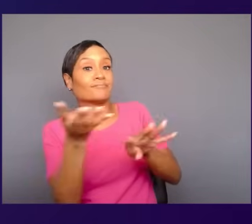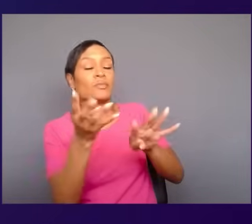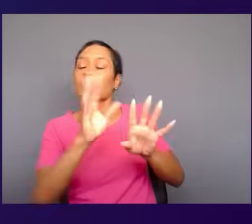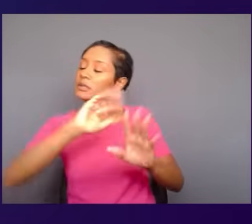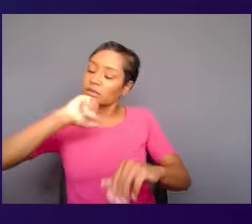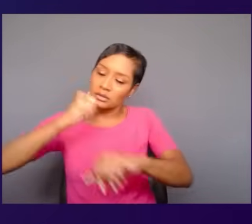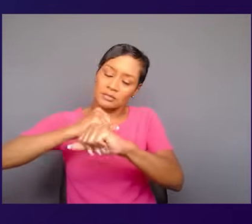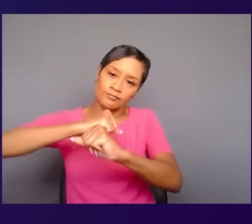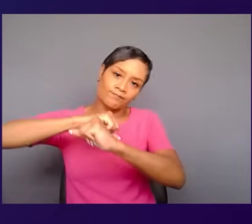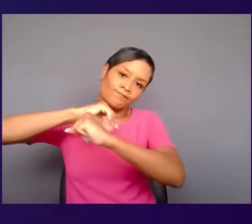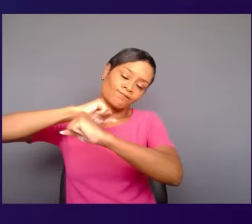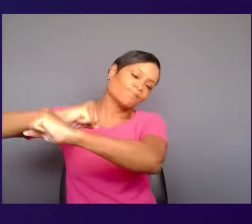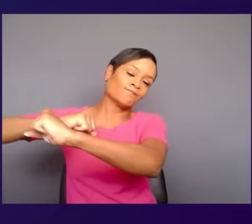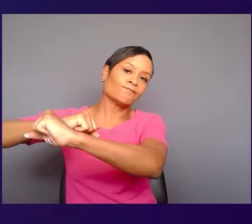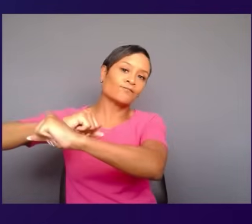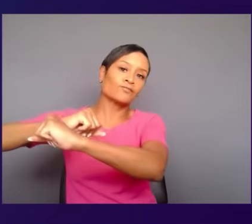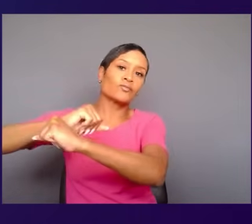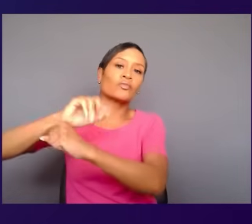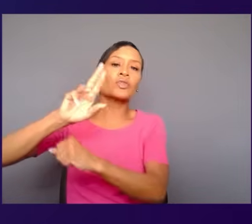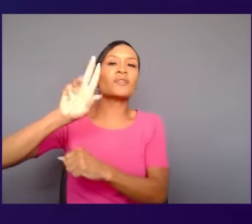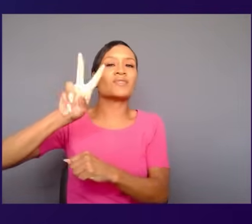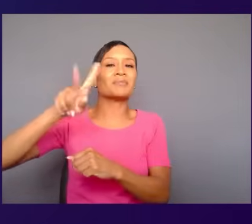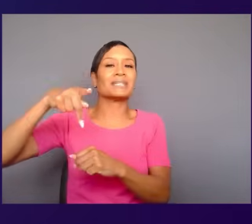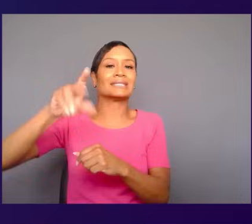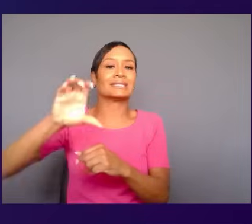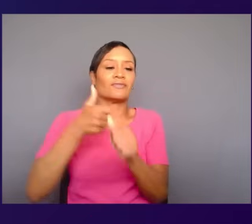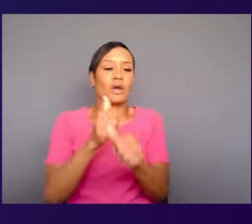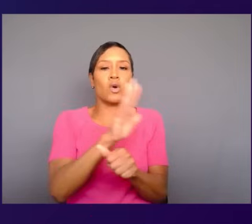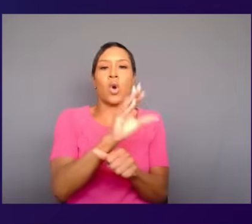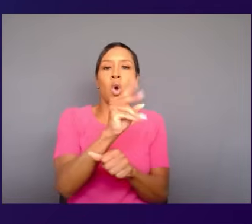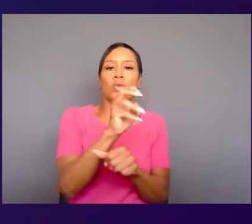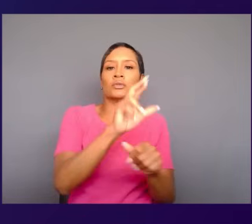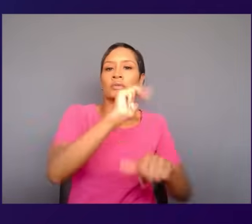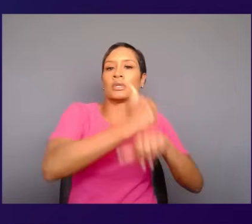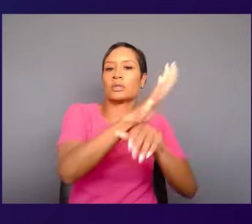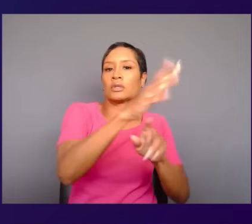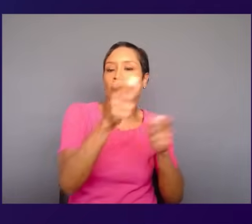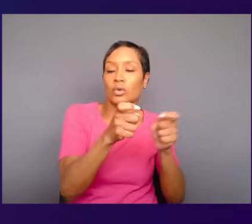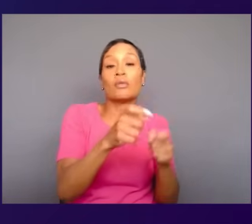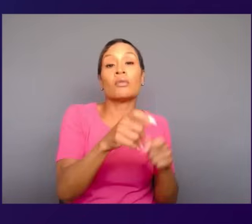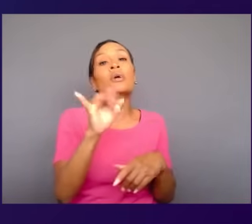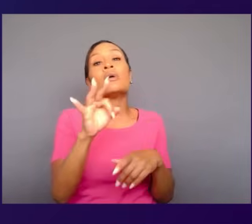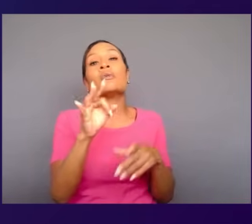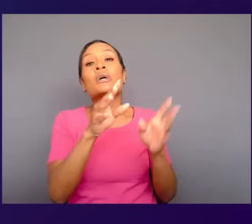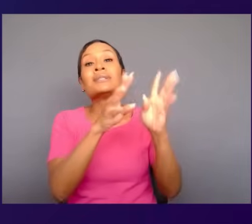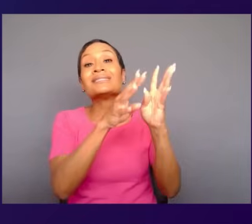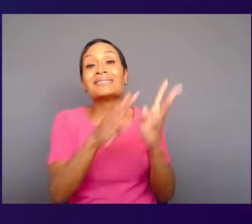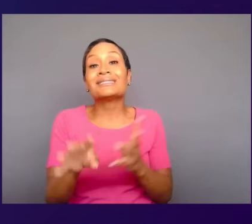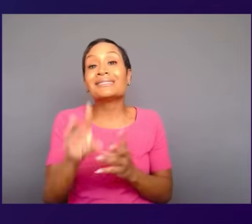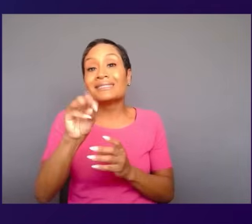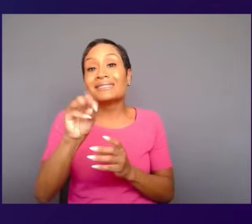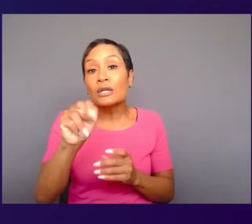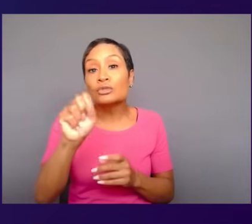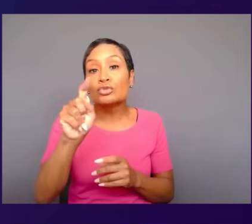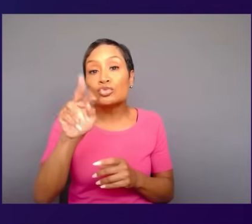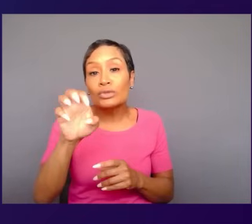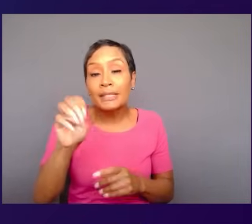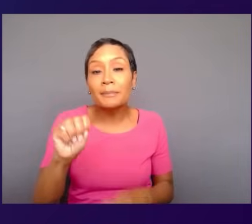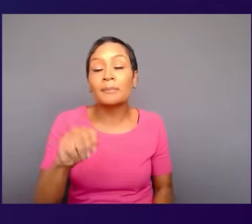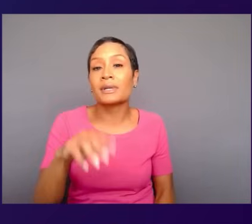restraint based on the VPC owner's controls. And then if there are any downstream resources like KMS keys, we're